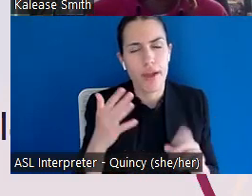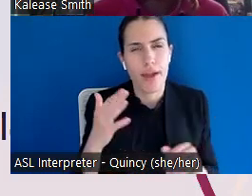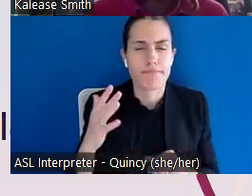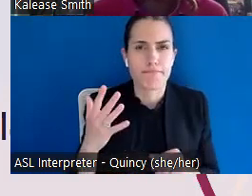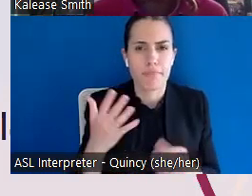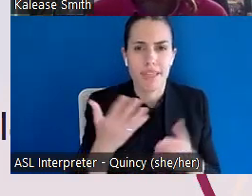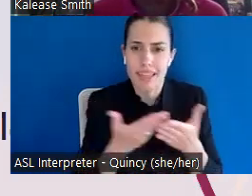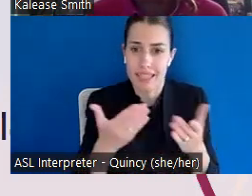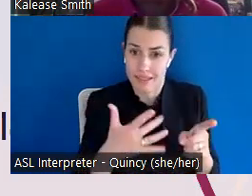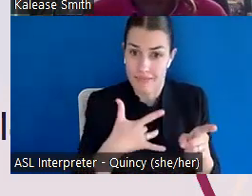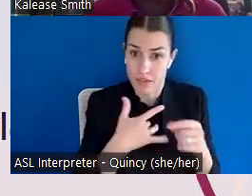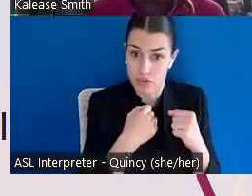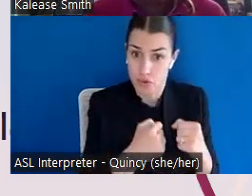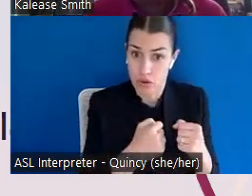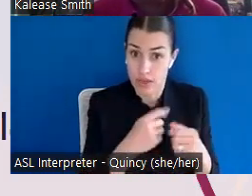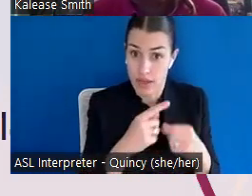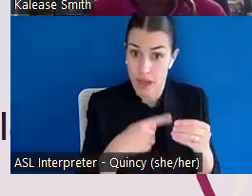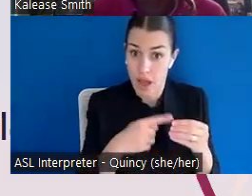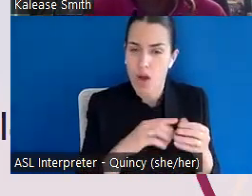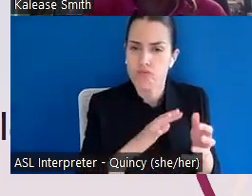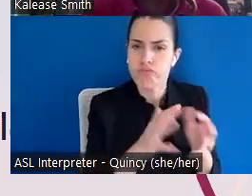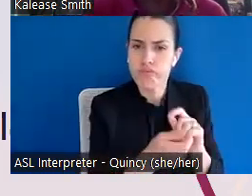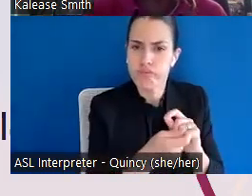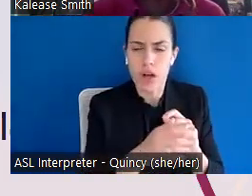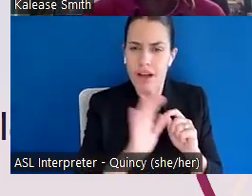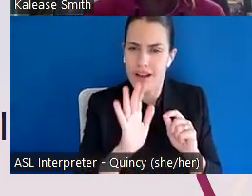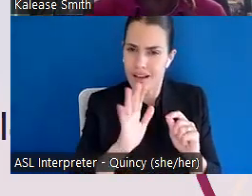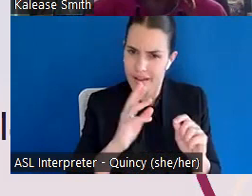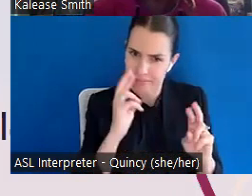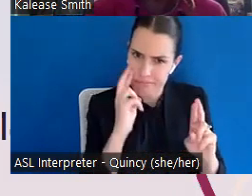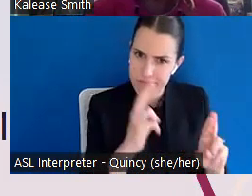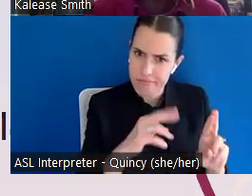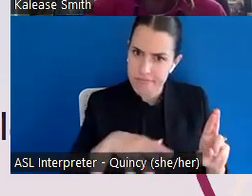things that they feel very strongly about. Just accept it and respect it,